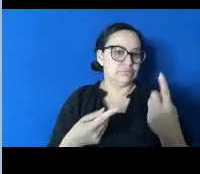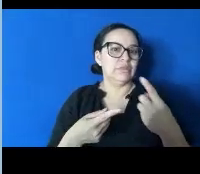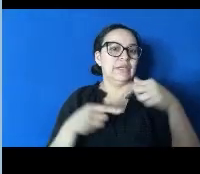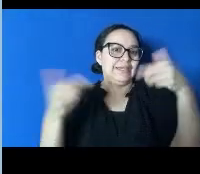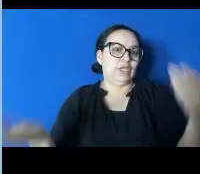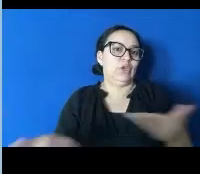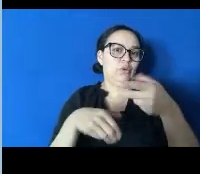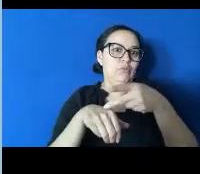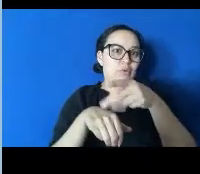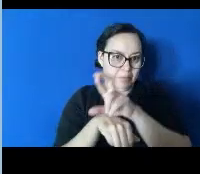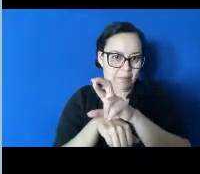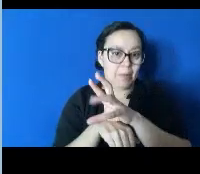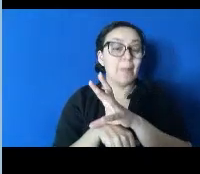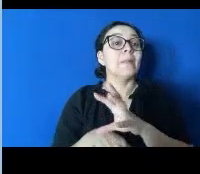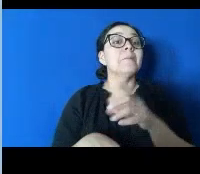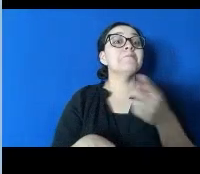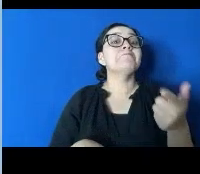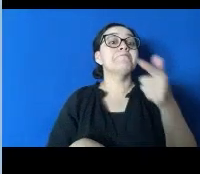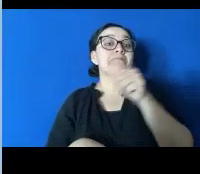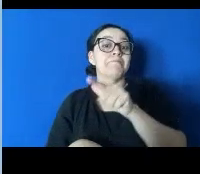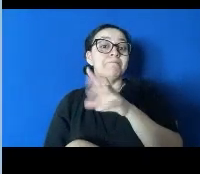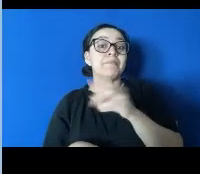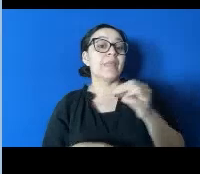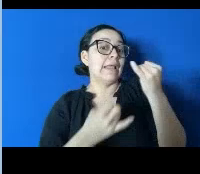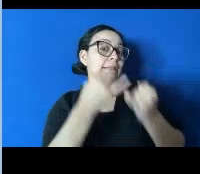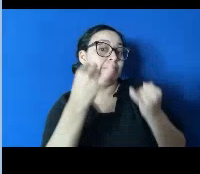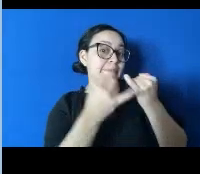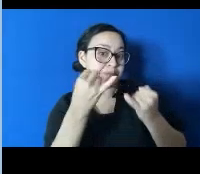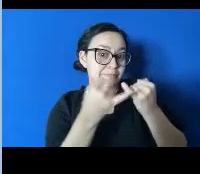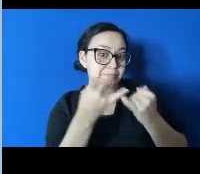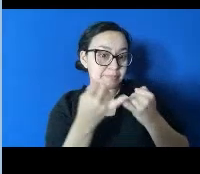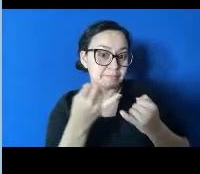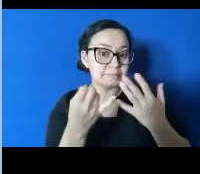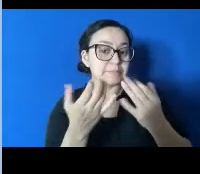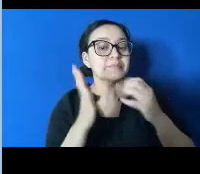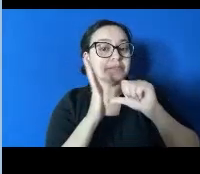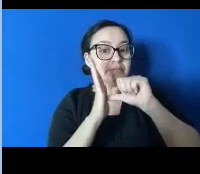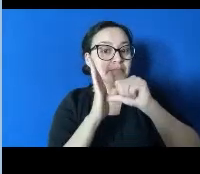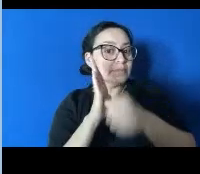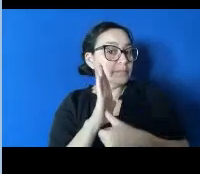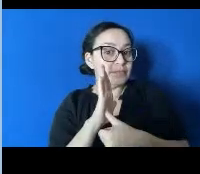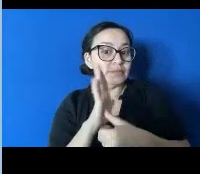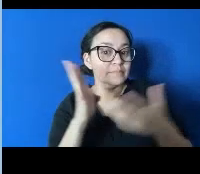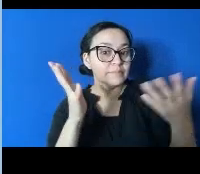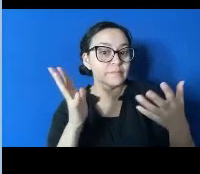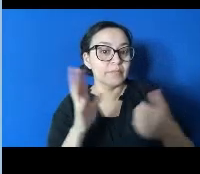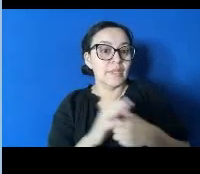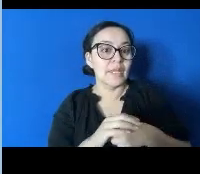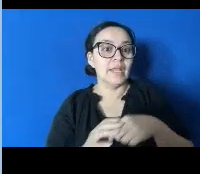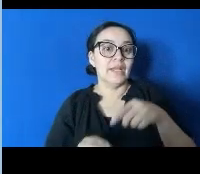that this has on farmers. And lastly, that I wanted to